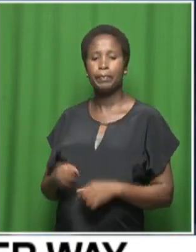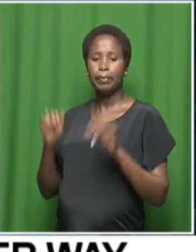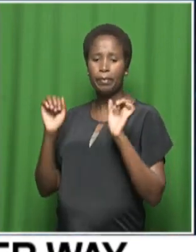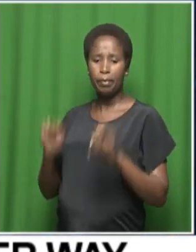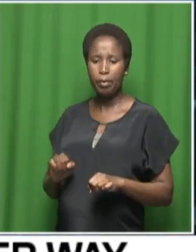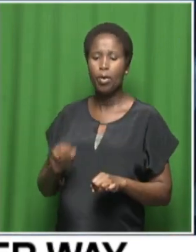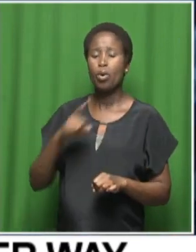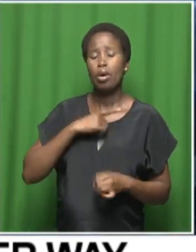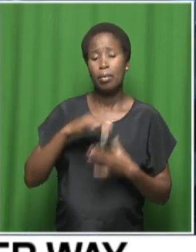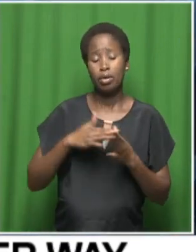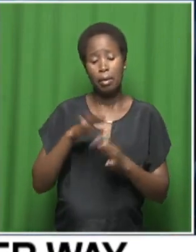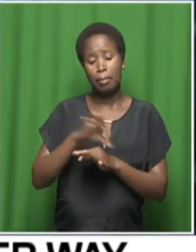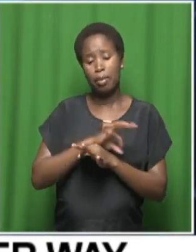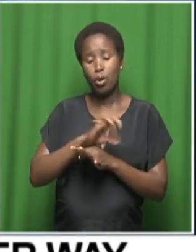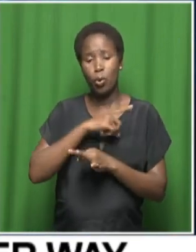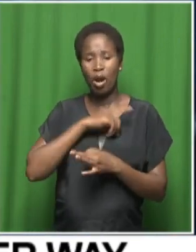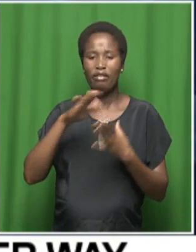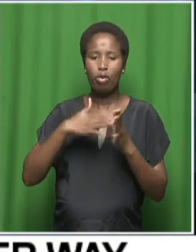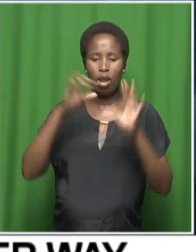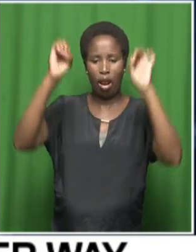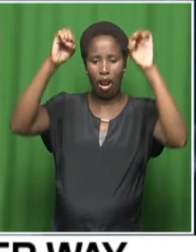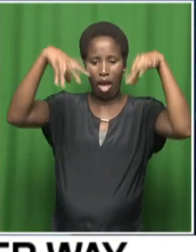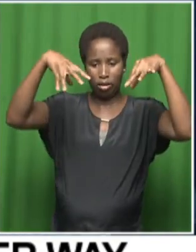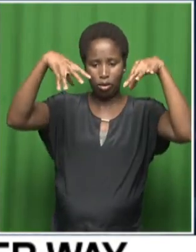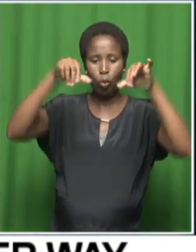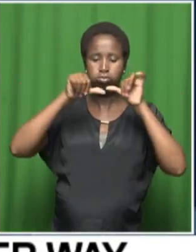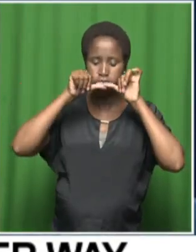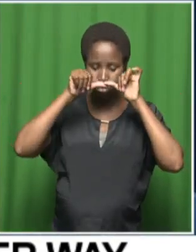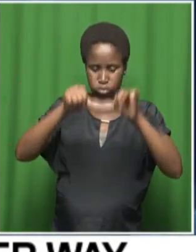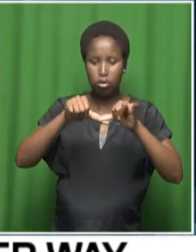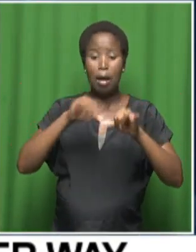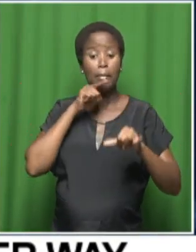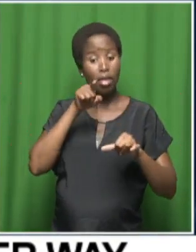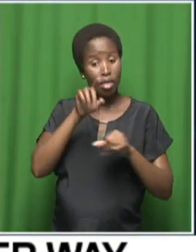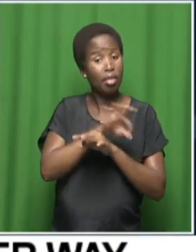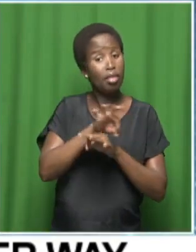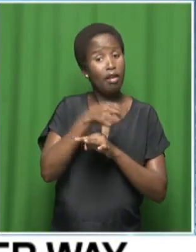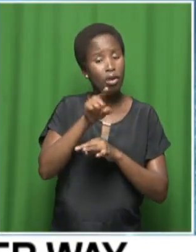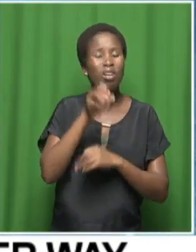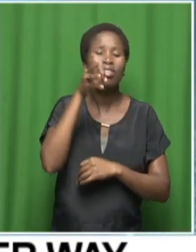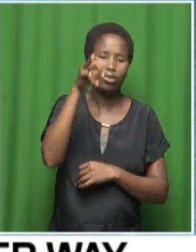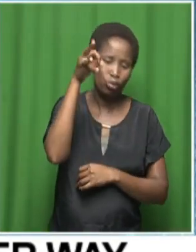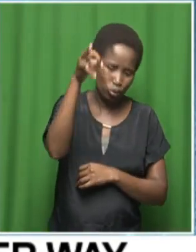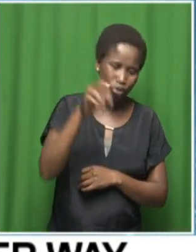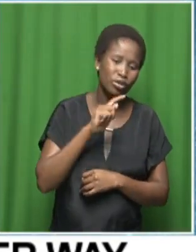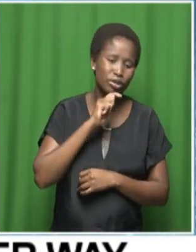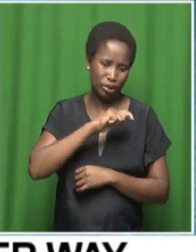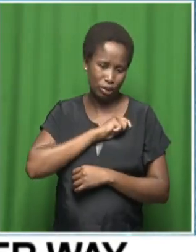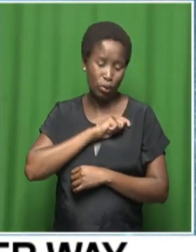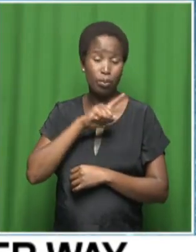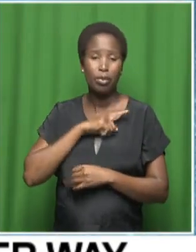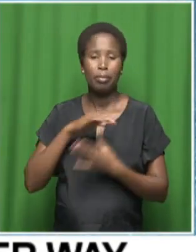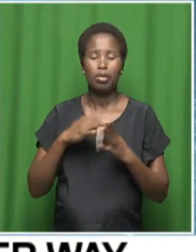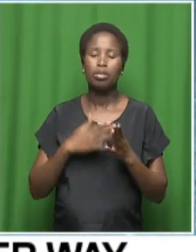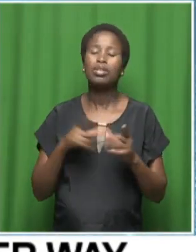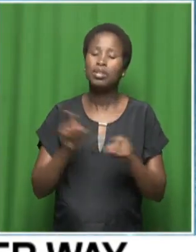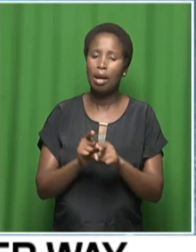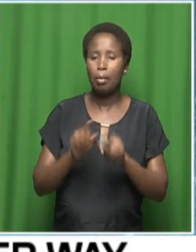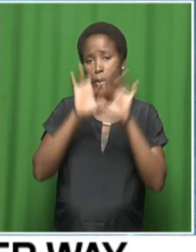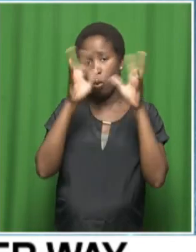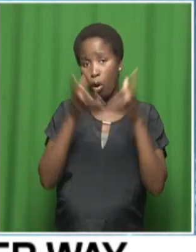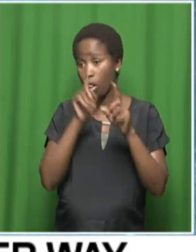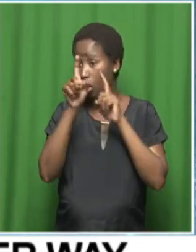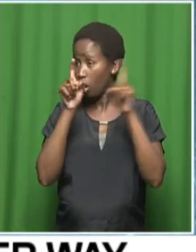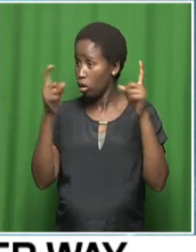lights on. Here is part of the future solution, you know, that largely as a country, like the rest of the world is